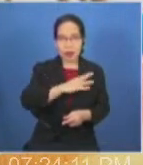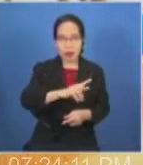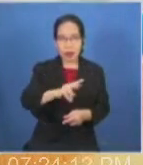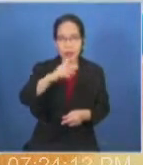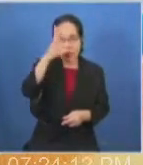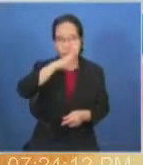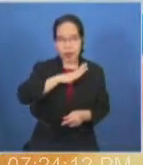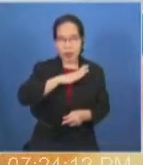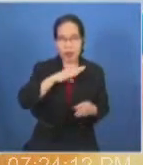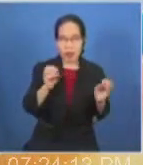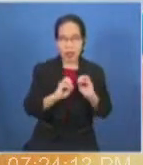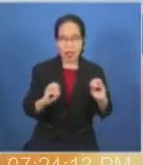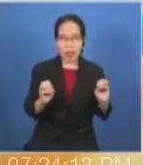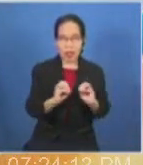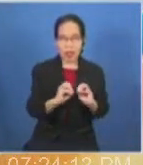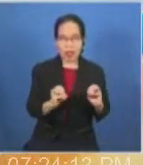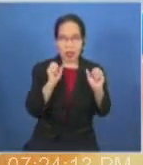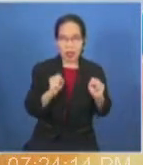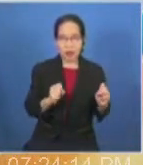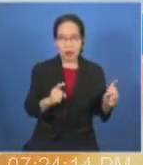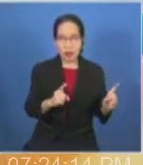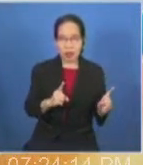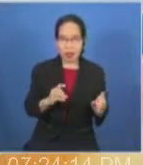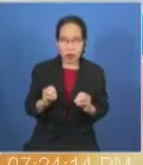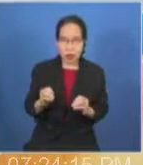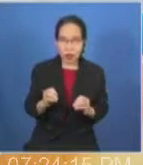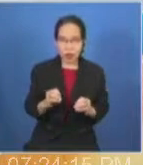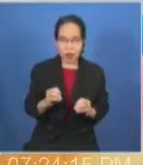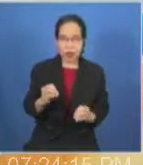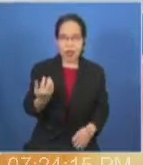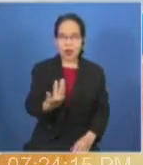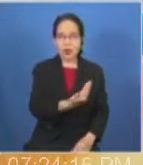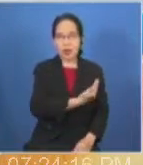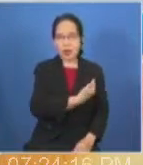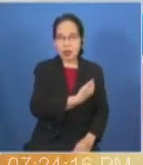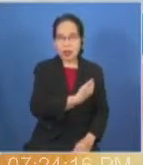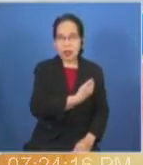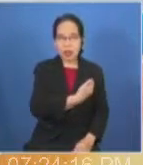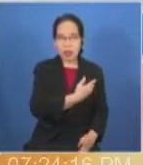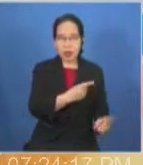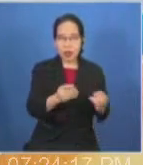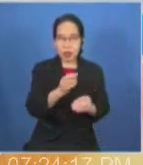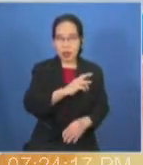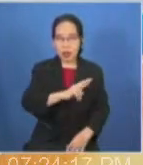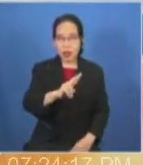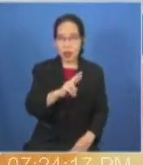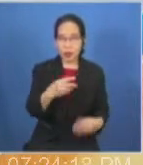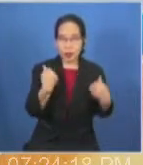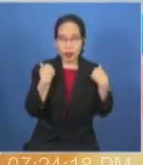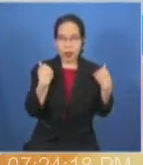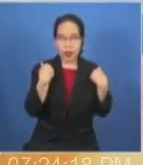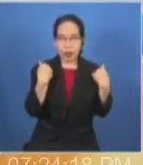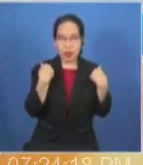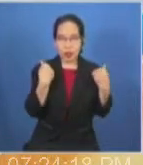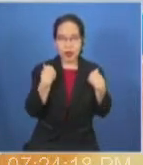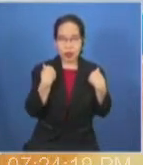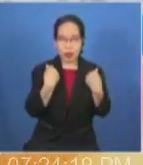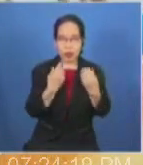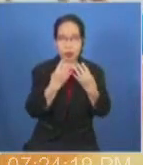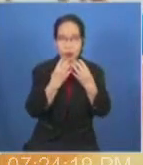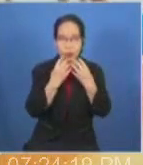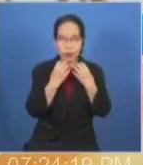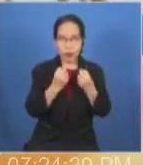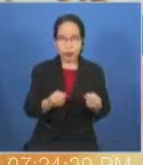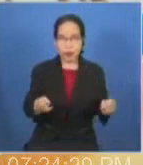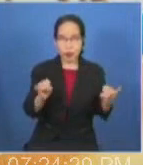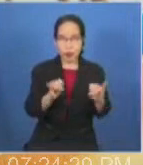religion is vain. So there be something we need to do so that our religion will